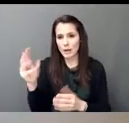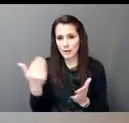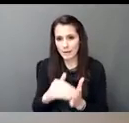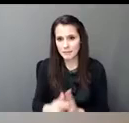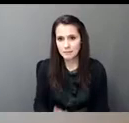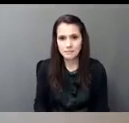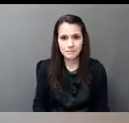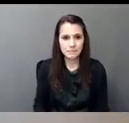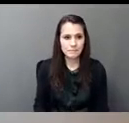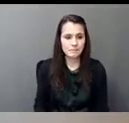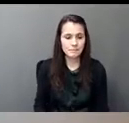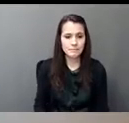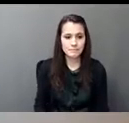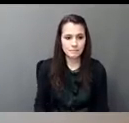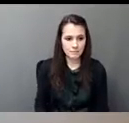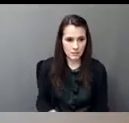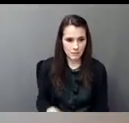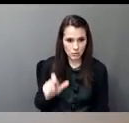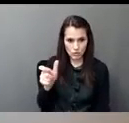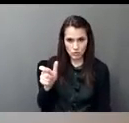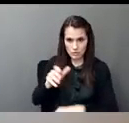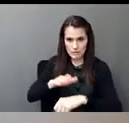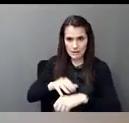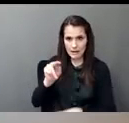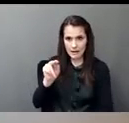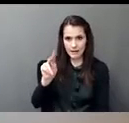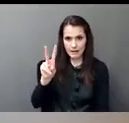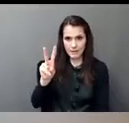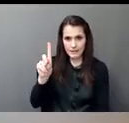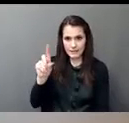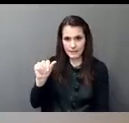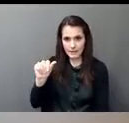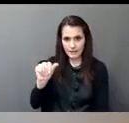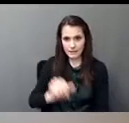and turn on NVDA.